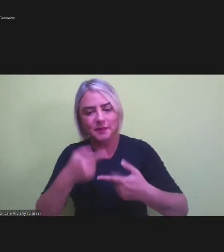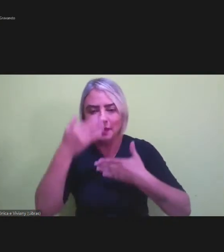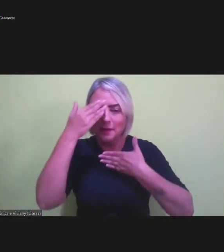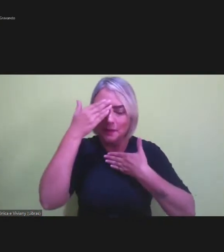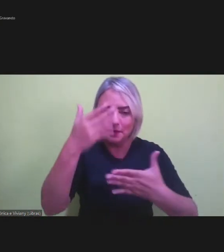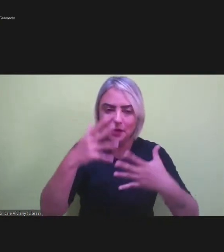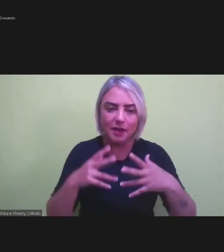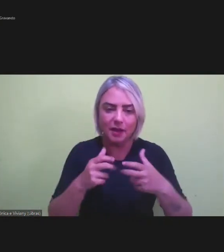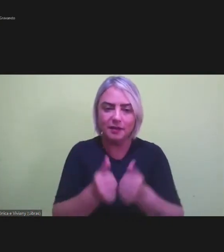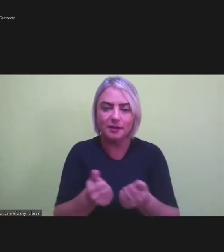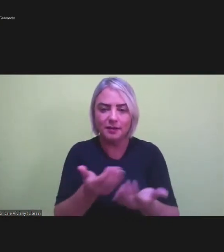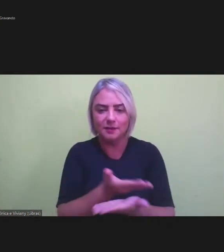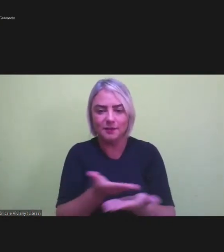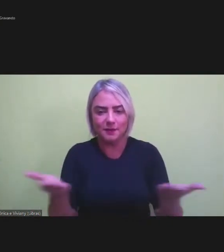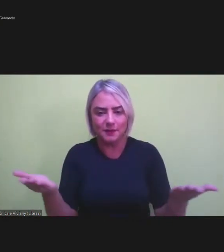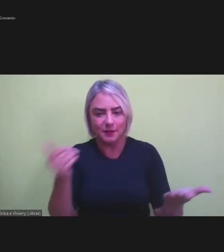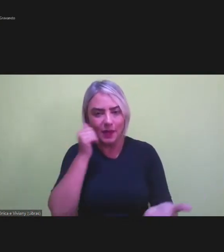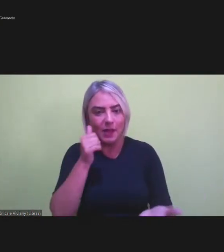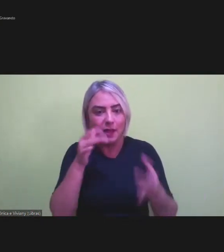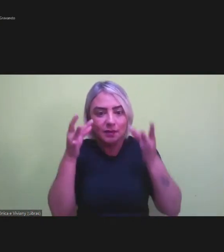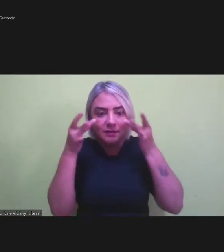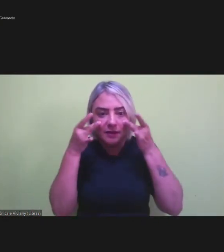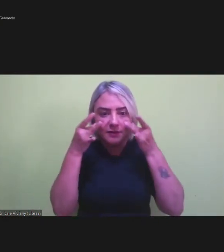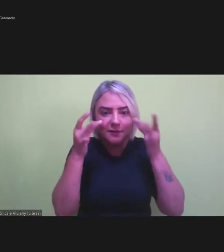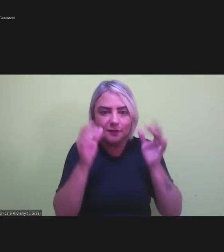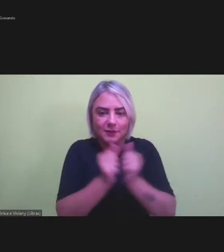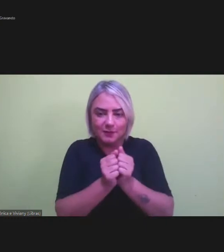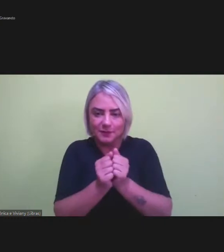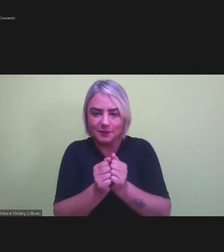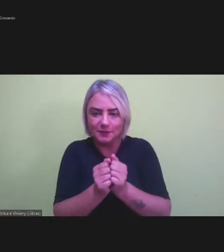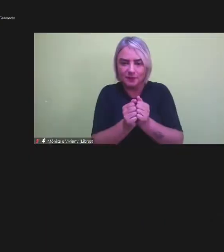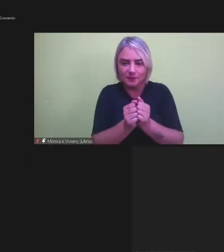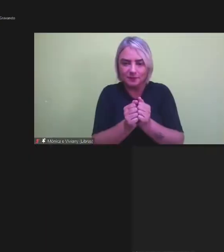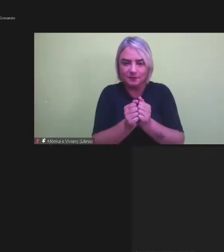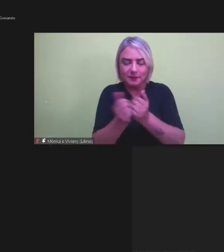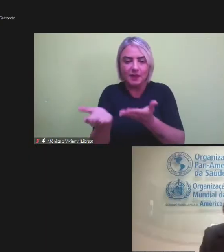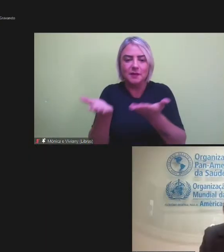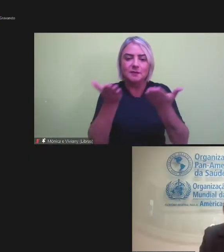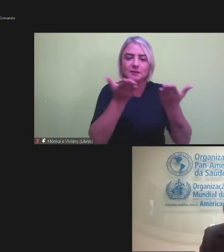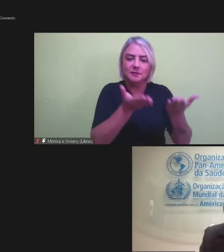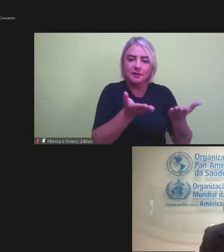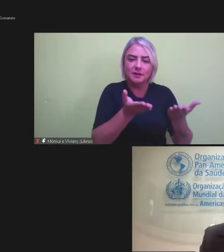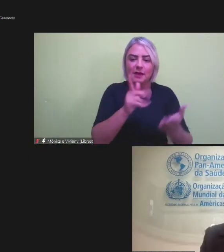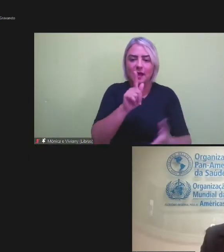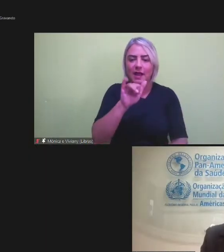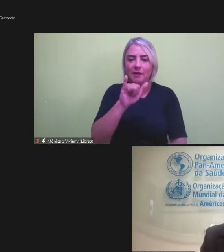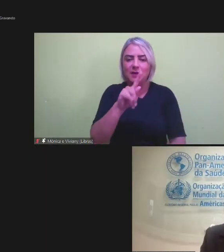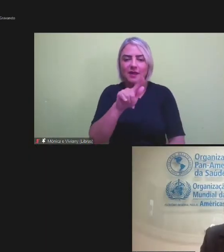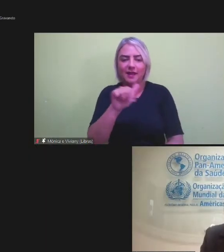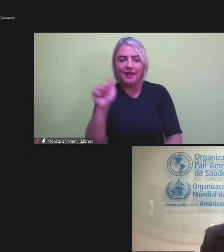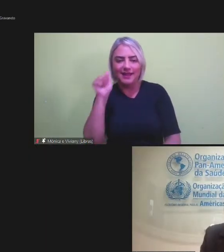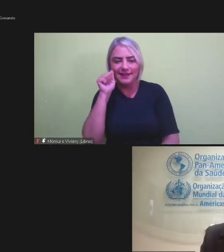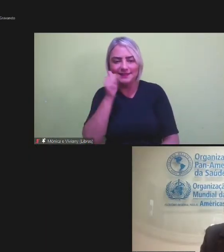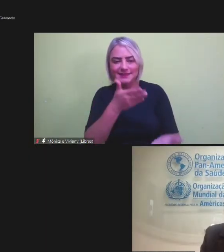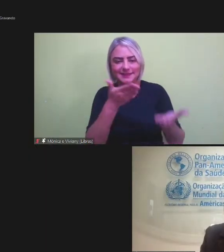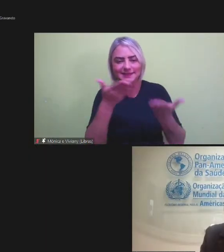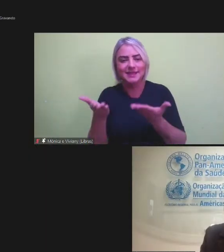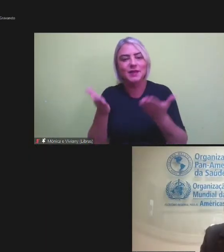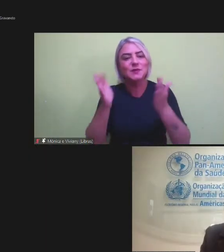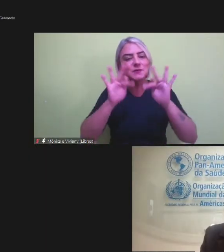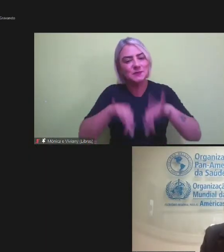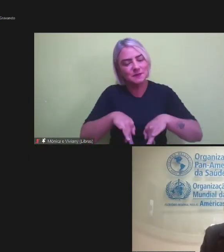our discussions. Thank you very much to you all who are here with us. I'm going to pass the floor to Gabriela